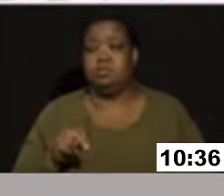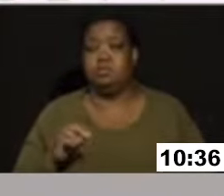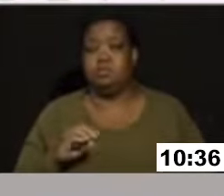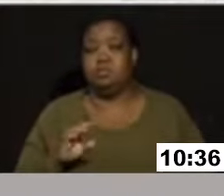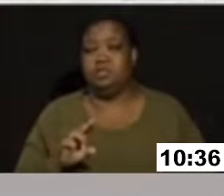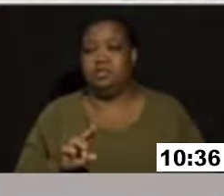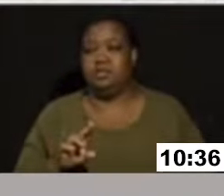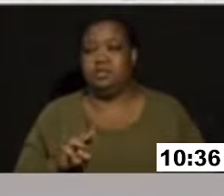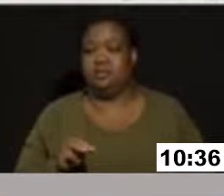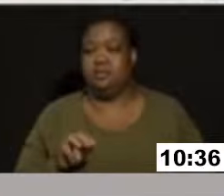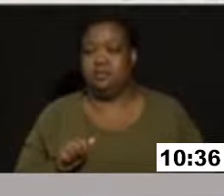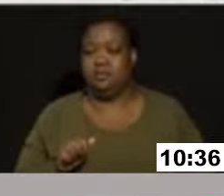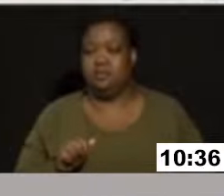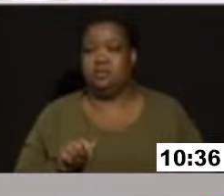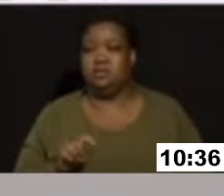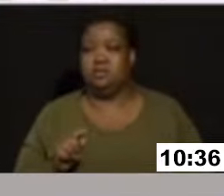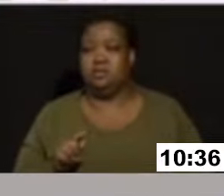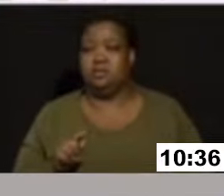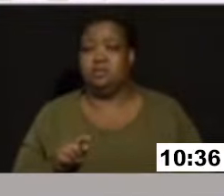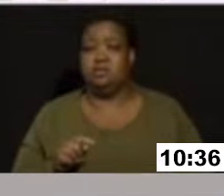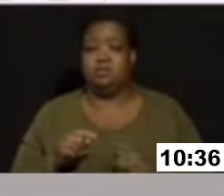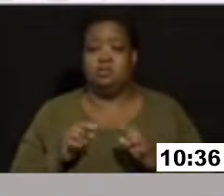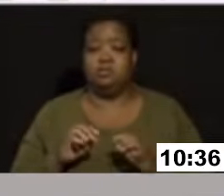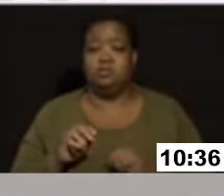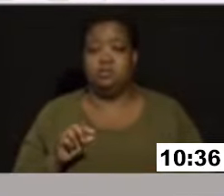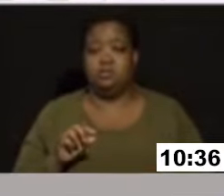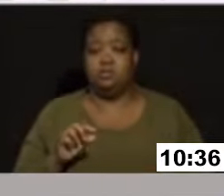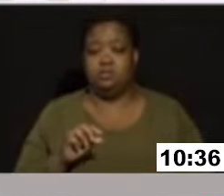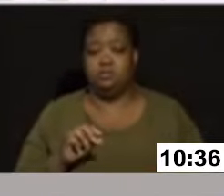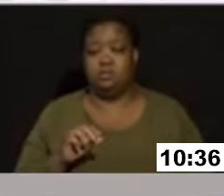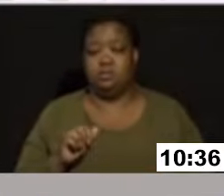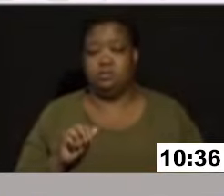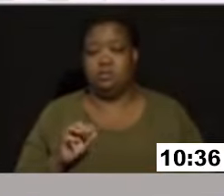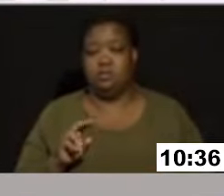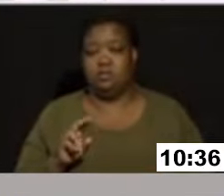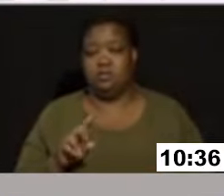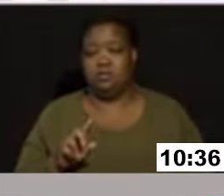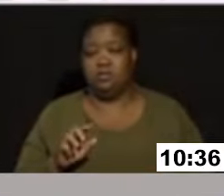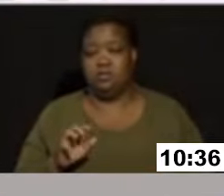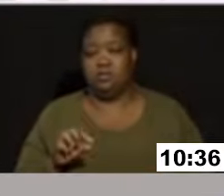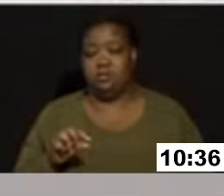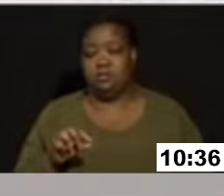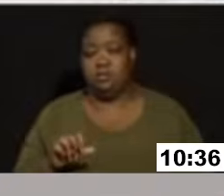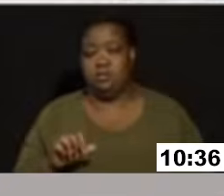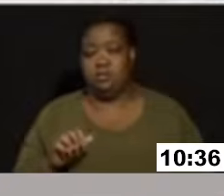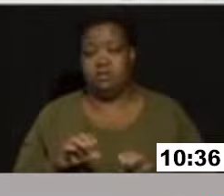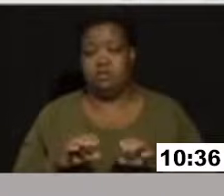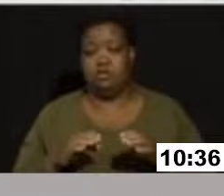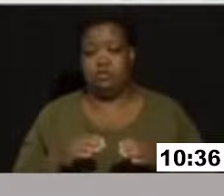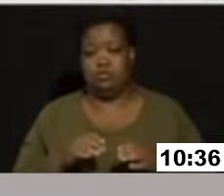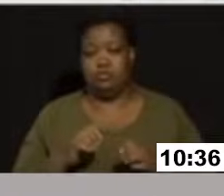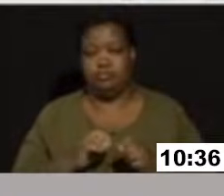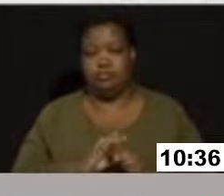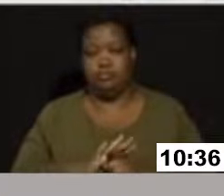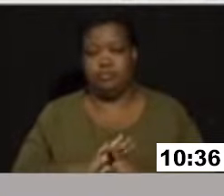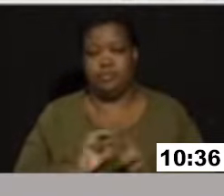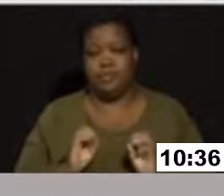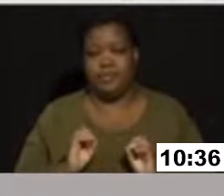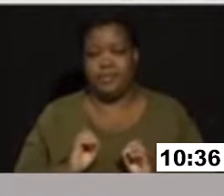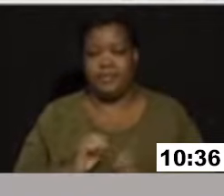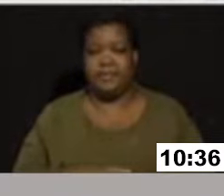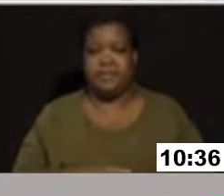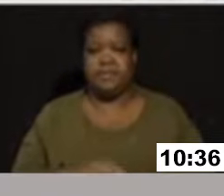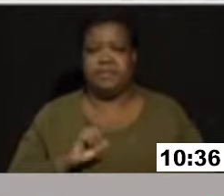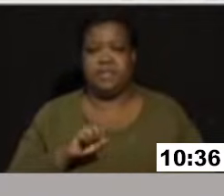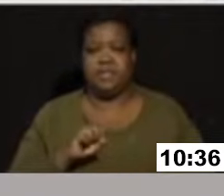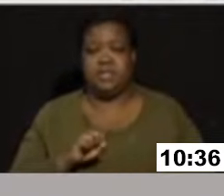person. It's not a... That the Galata group are not an implicated Yes. person. Yes, and that is because it